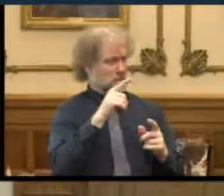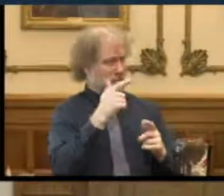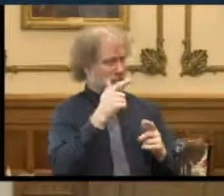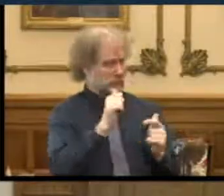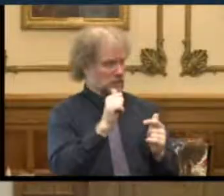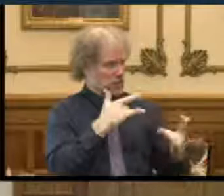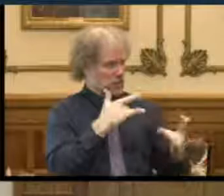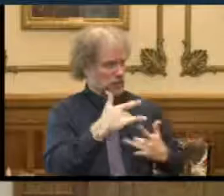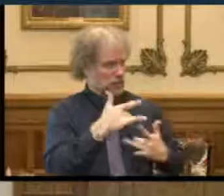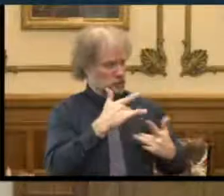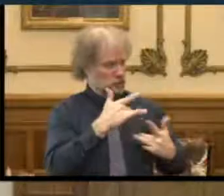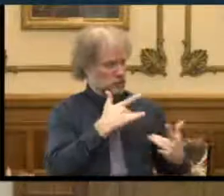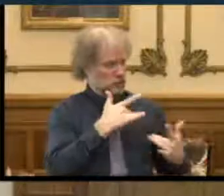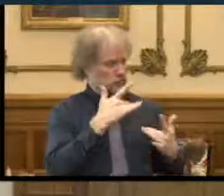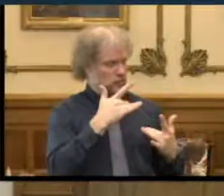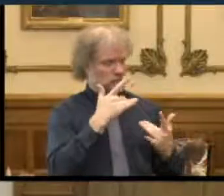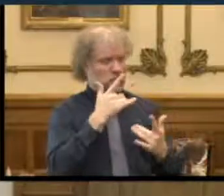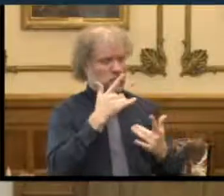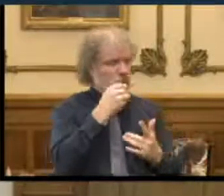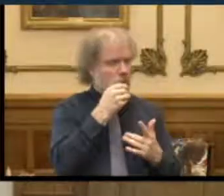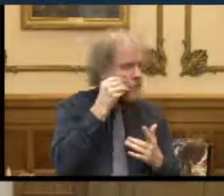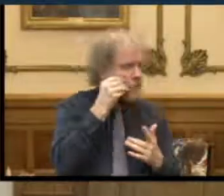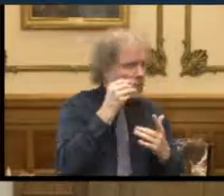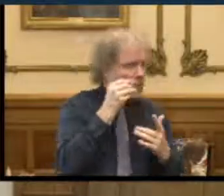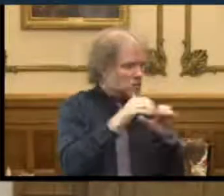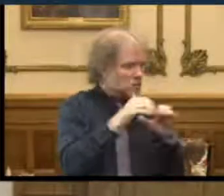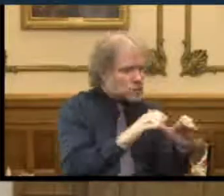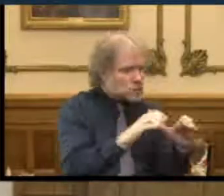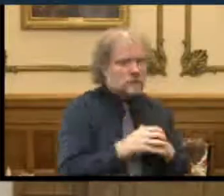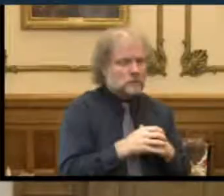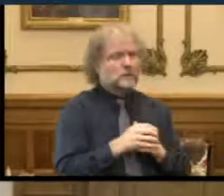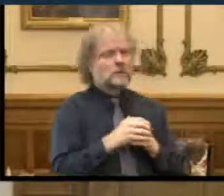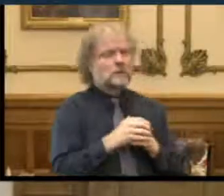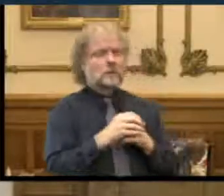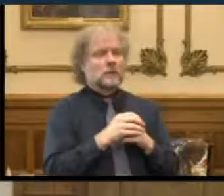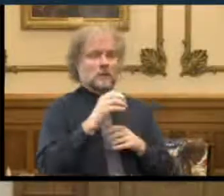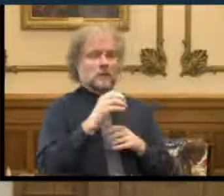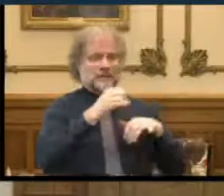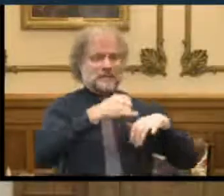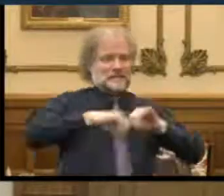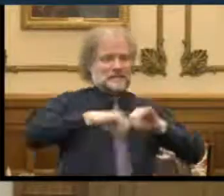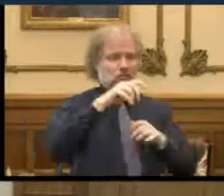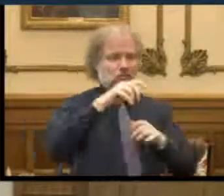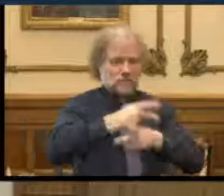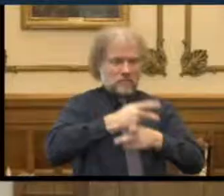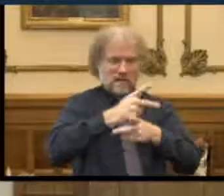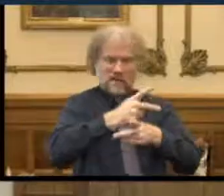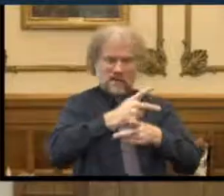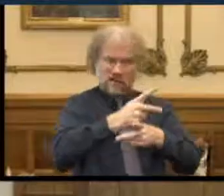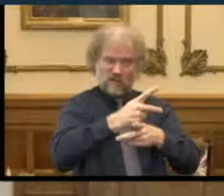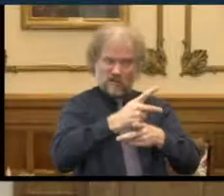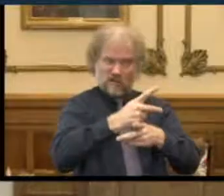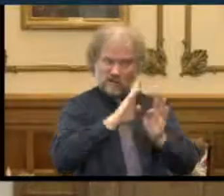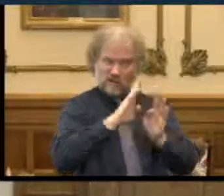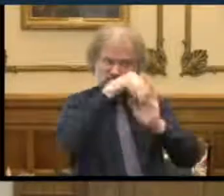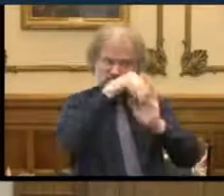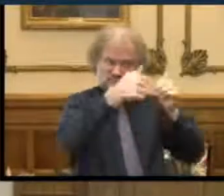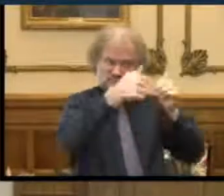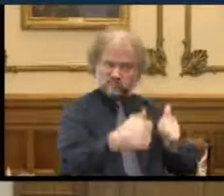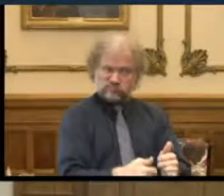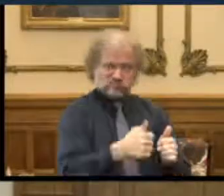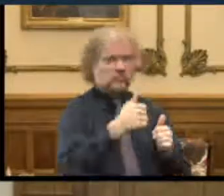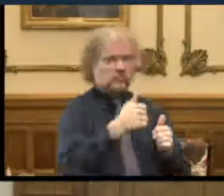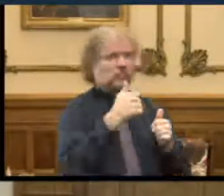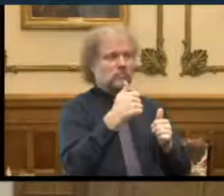about how homes were performing, whether or not the standard of care declined for those residents during those months when nobody